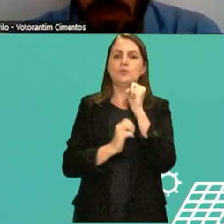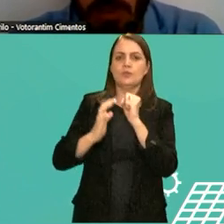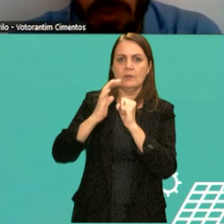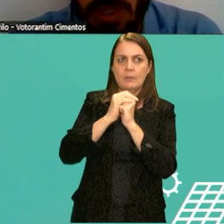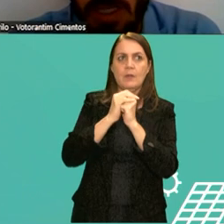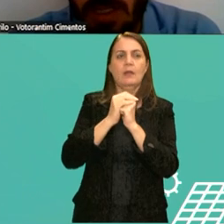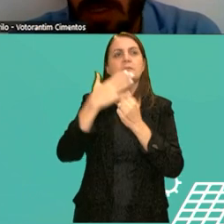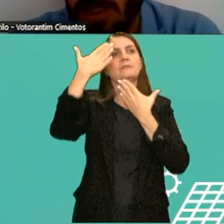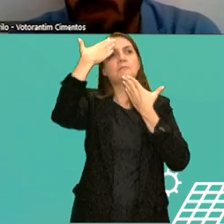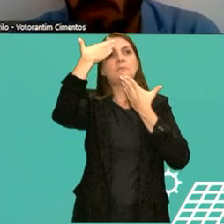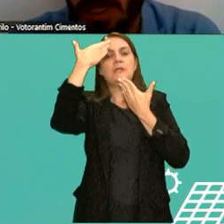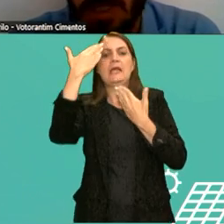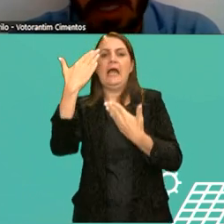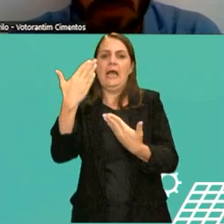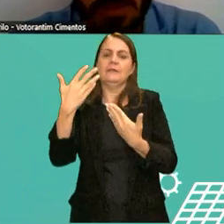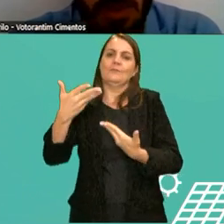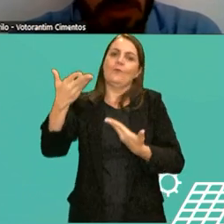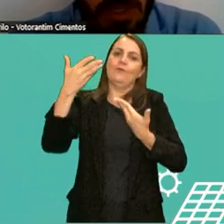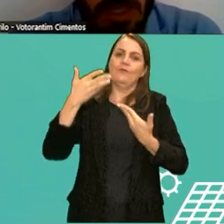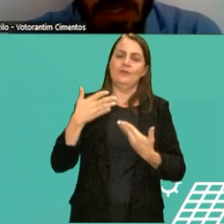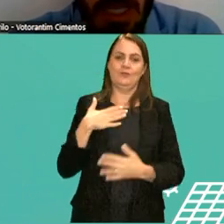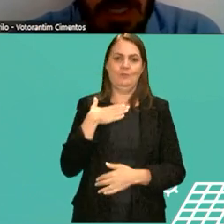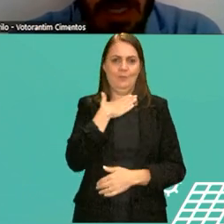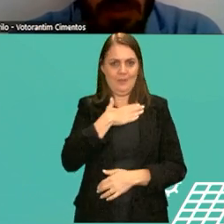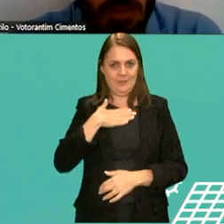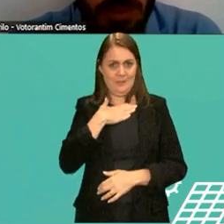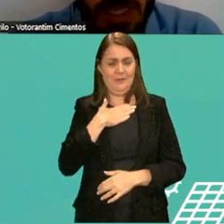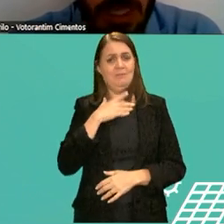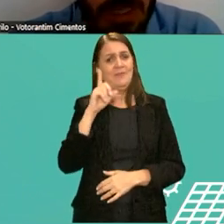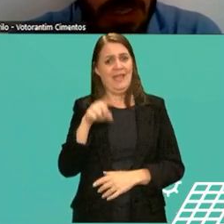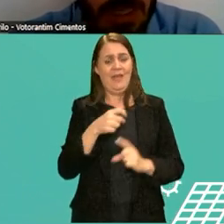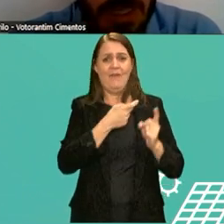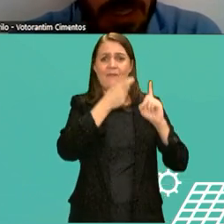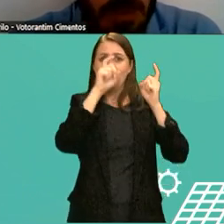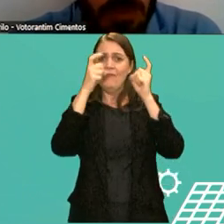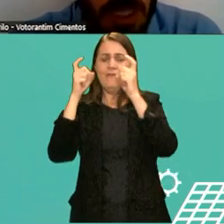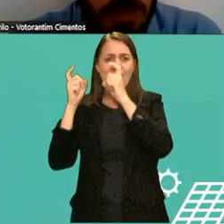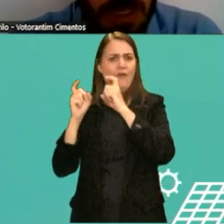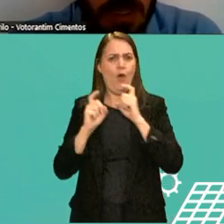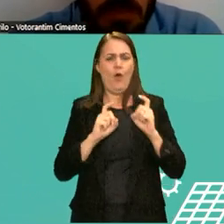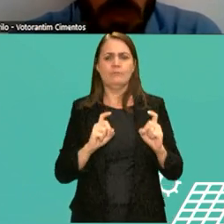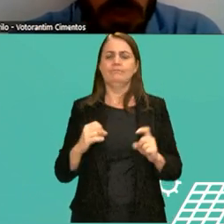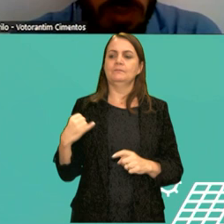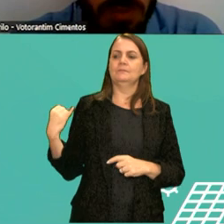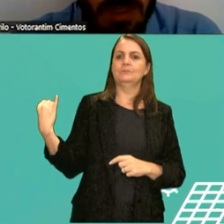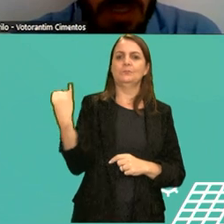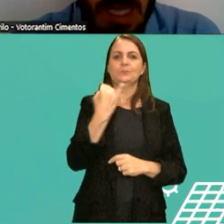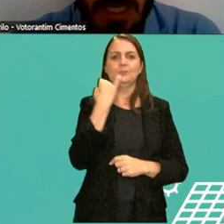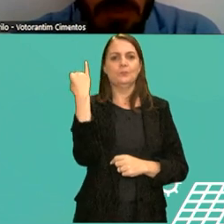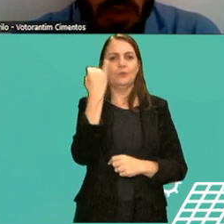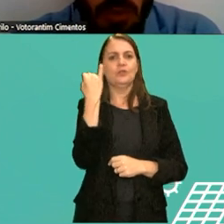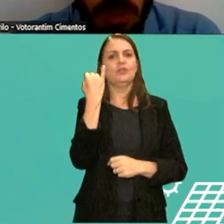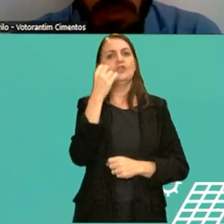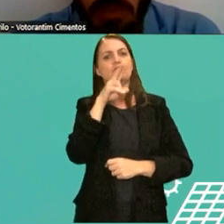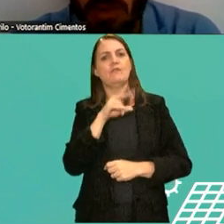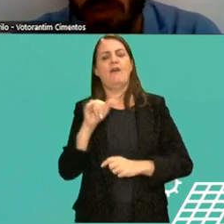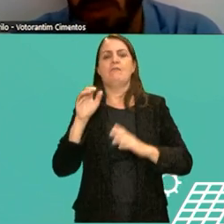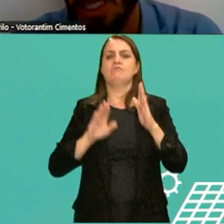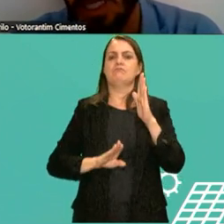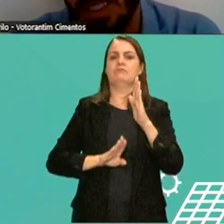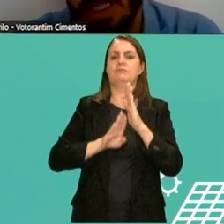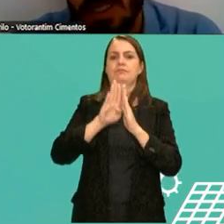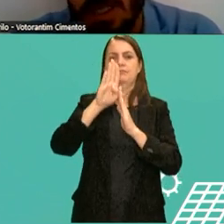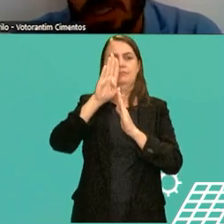to be here. It's a pleasure. Sure thing, it's a theme that is promising, and we have a lot to